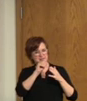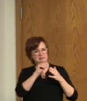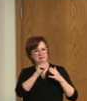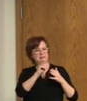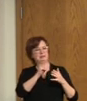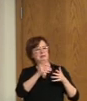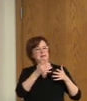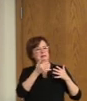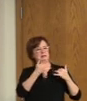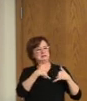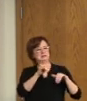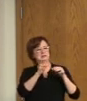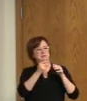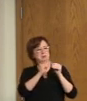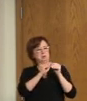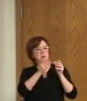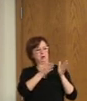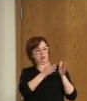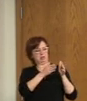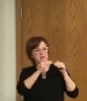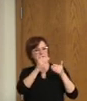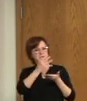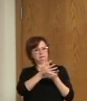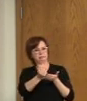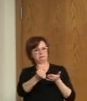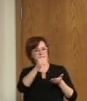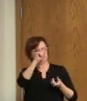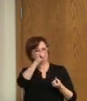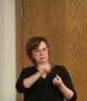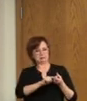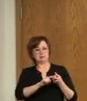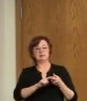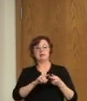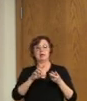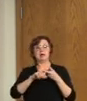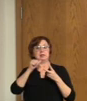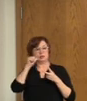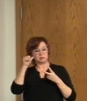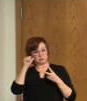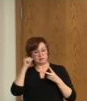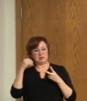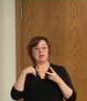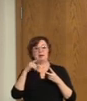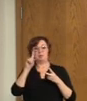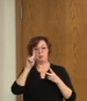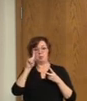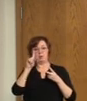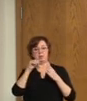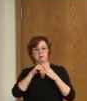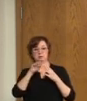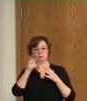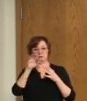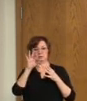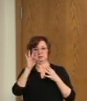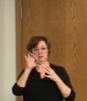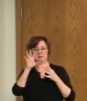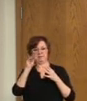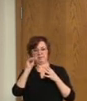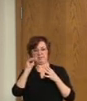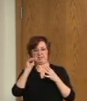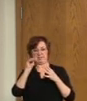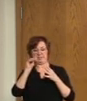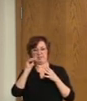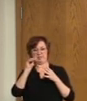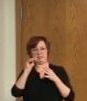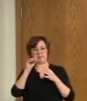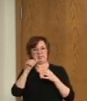Also, yesterday, we received another 1,950 doses in Regina. These will provide the second shot for those who have